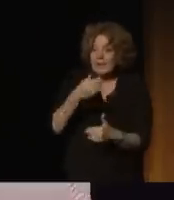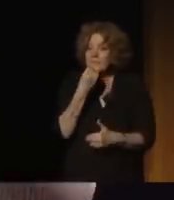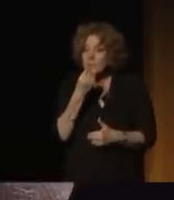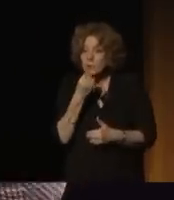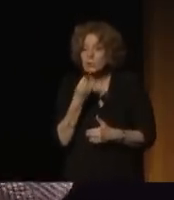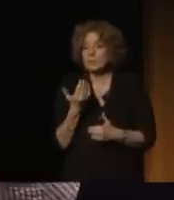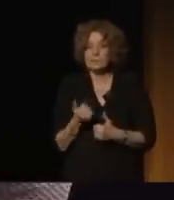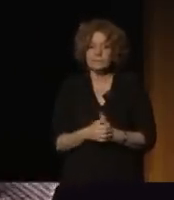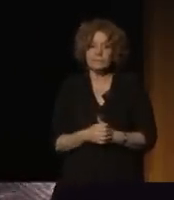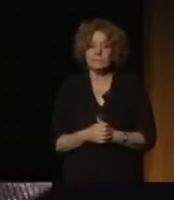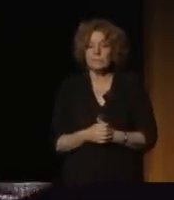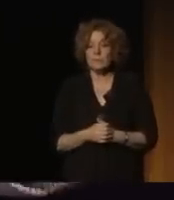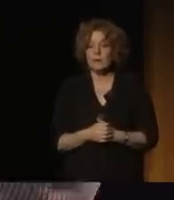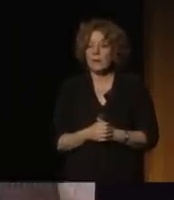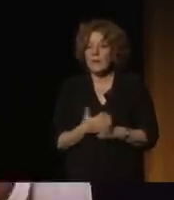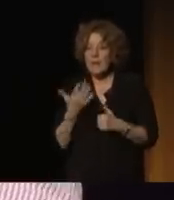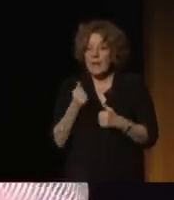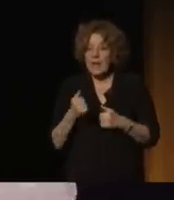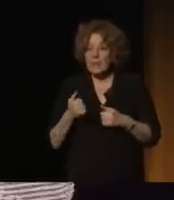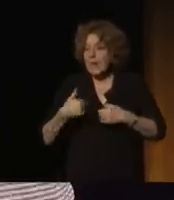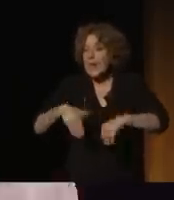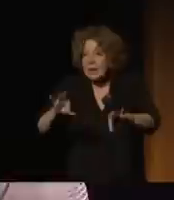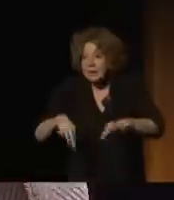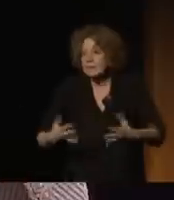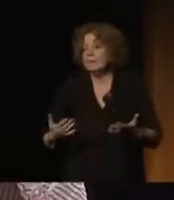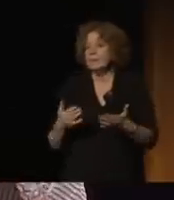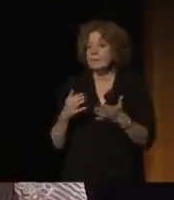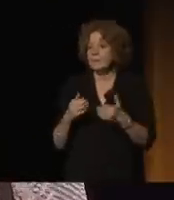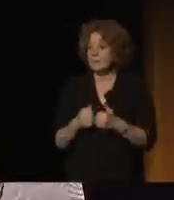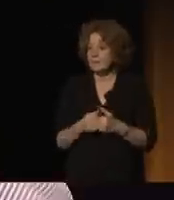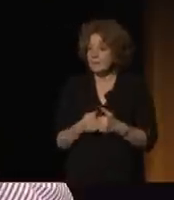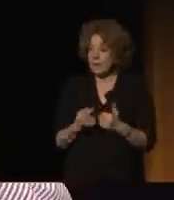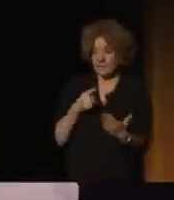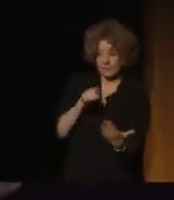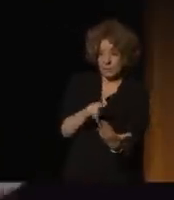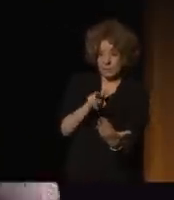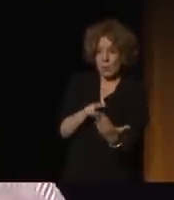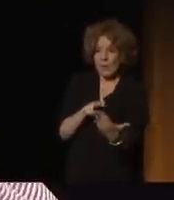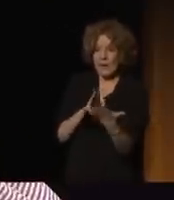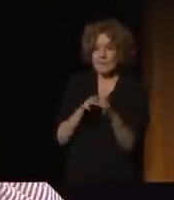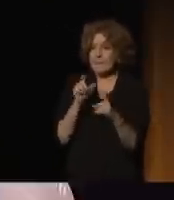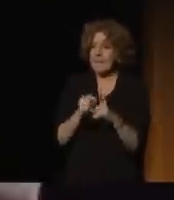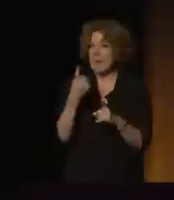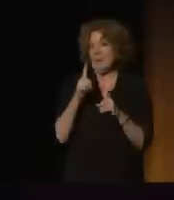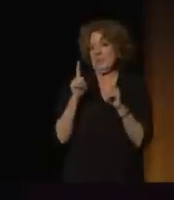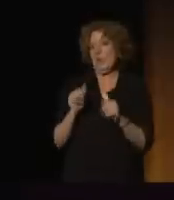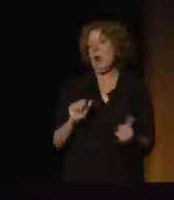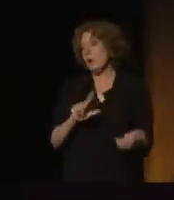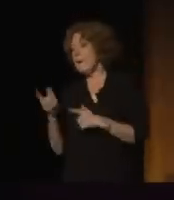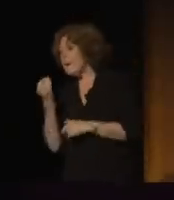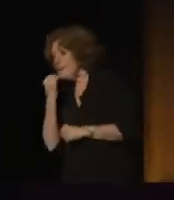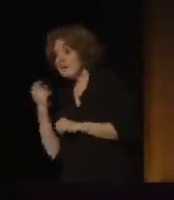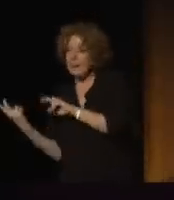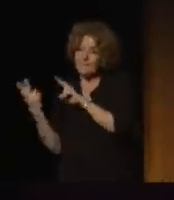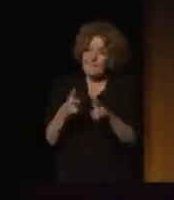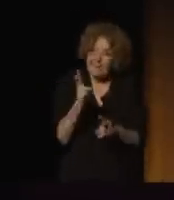the map, you know, the green, the blue and red map up. Mm-hmm. And I look, and I think, what's that? And I think, oh, it's too early. So I go back and eat. I come